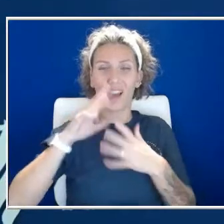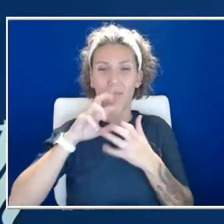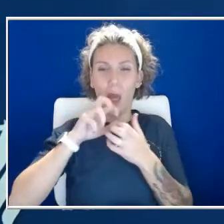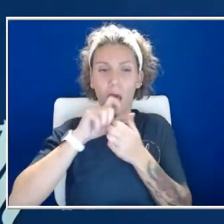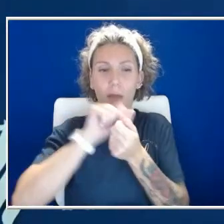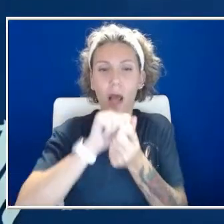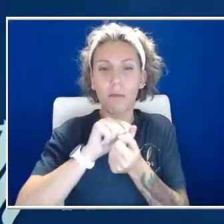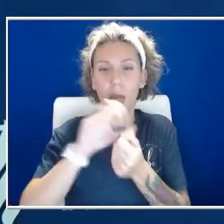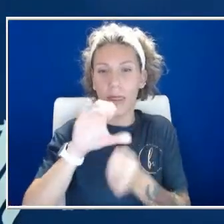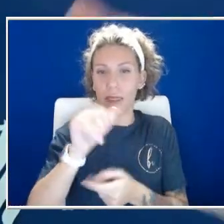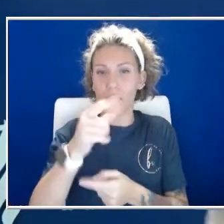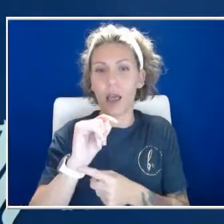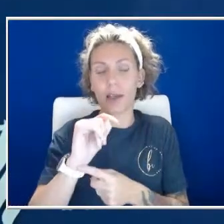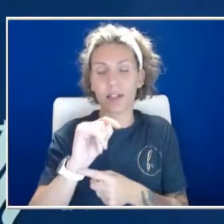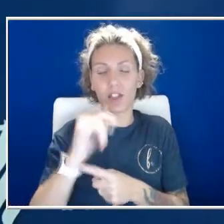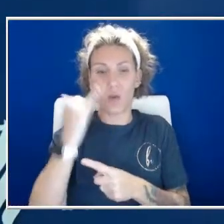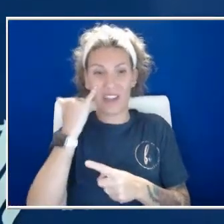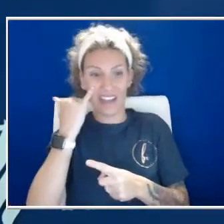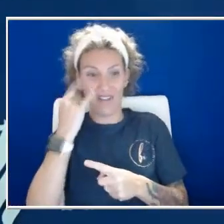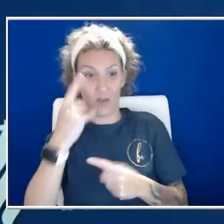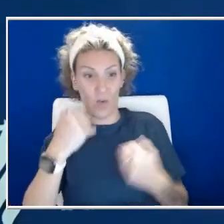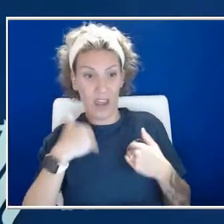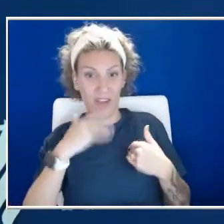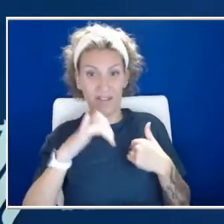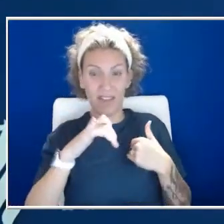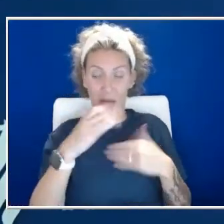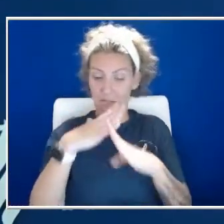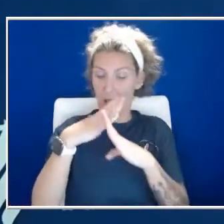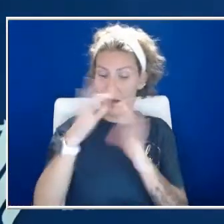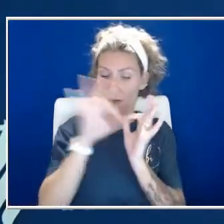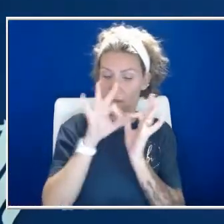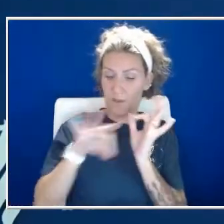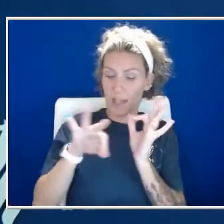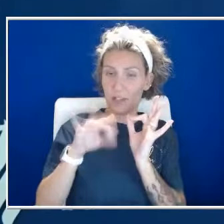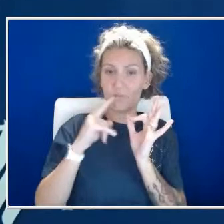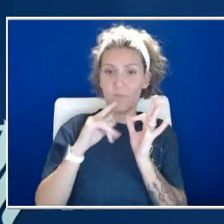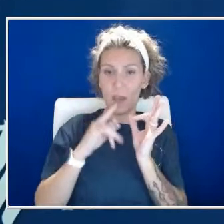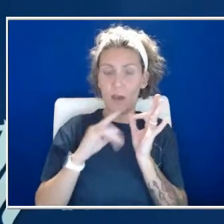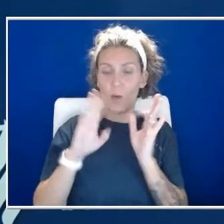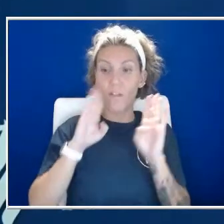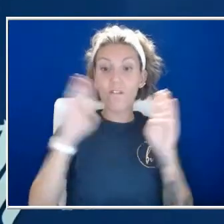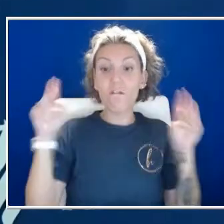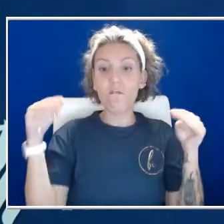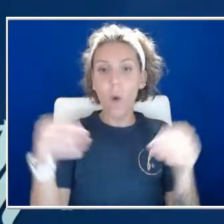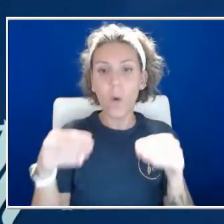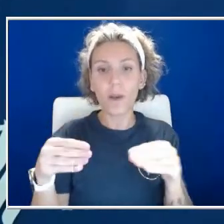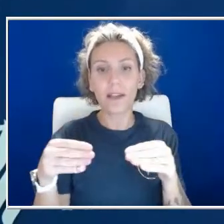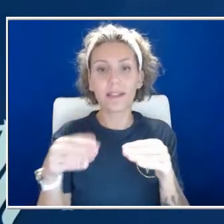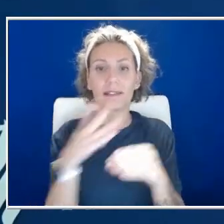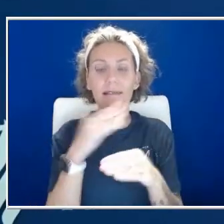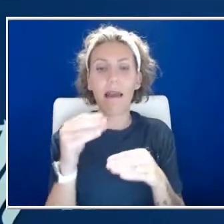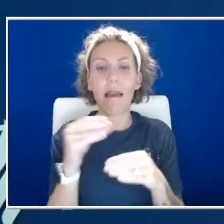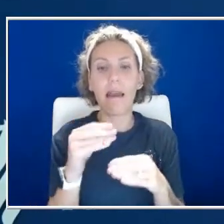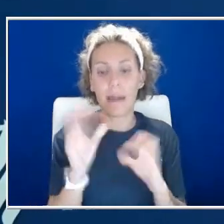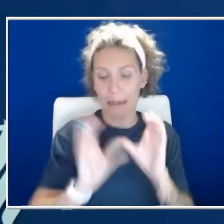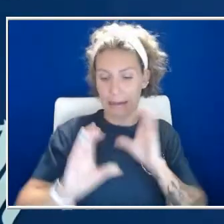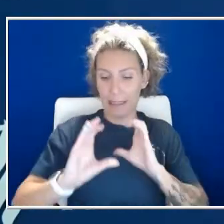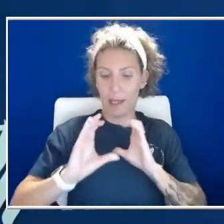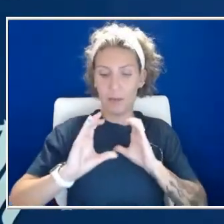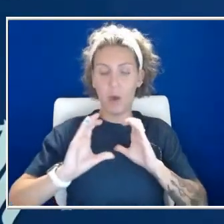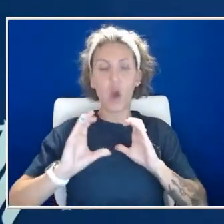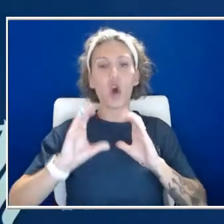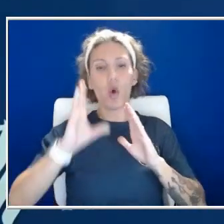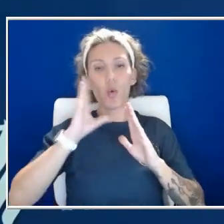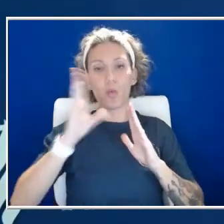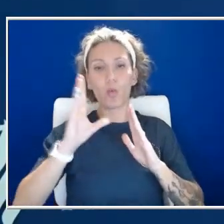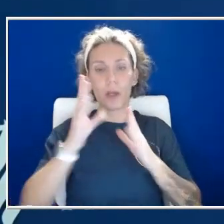clot obstructing a vessel, this circulating medicine will concentrate its effort there and potentially at a chemical level resorb,